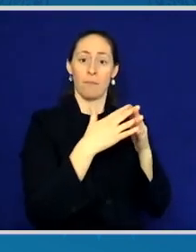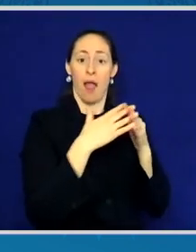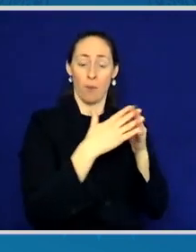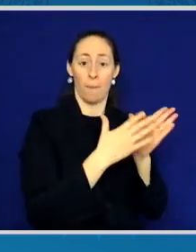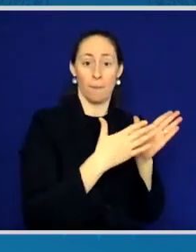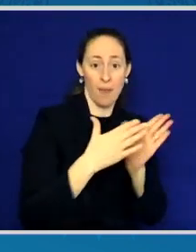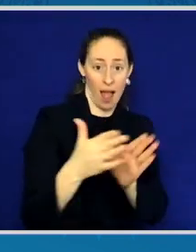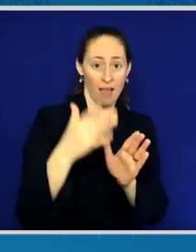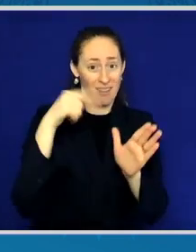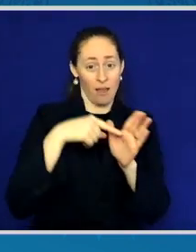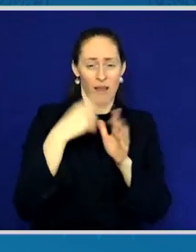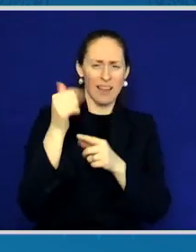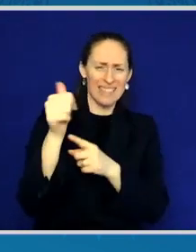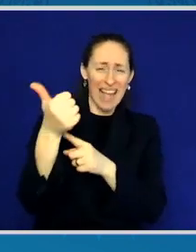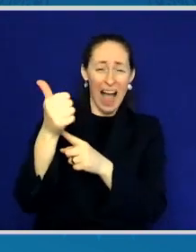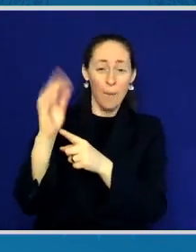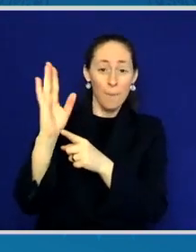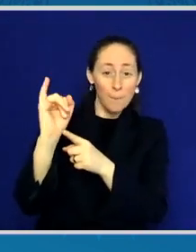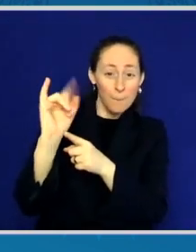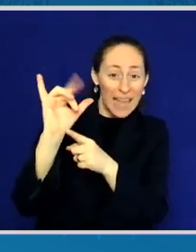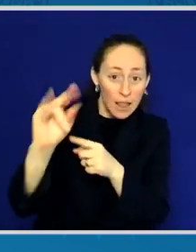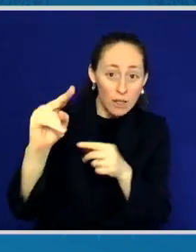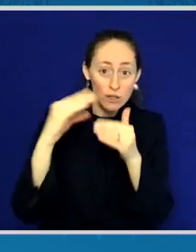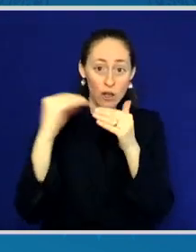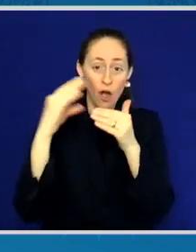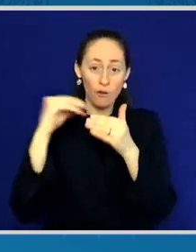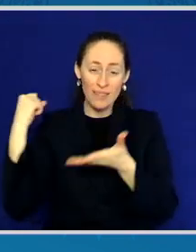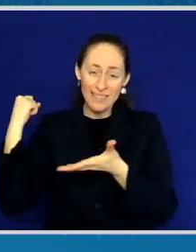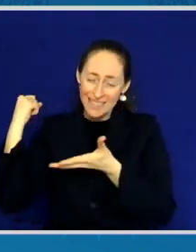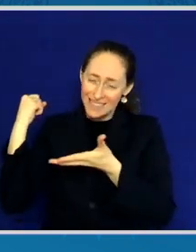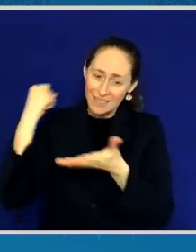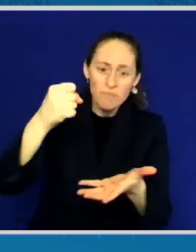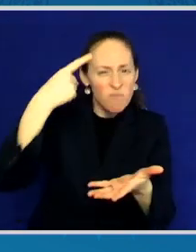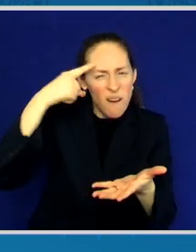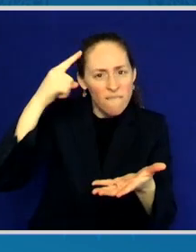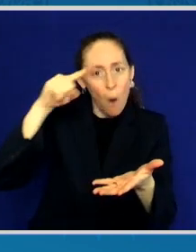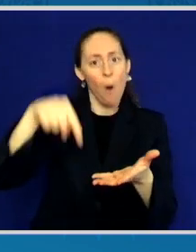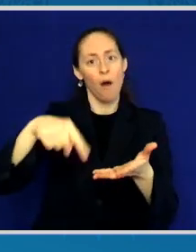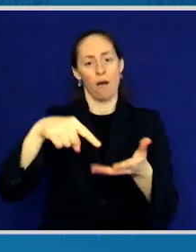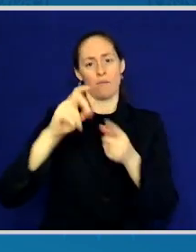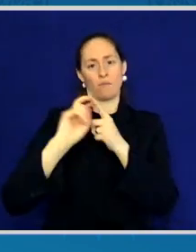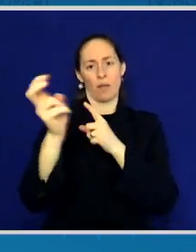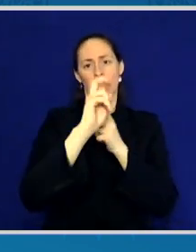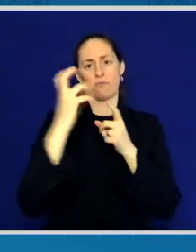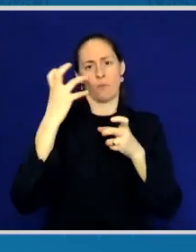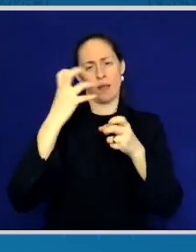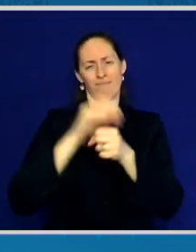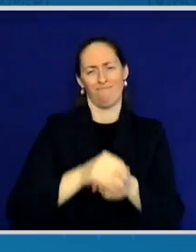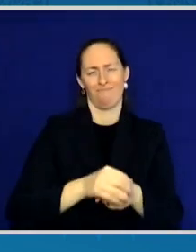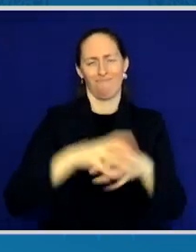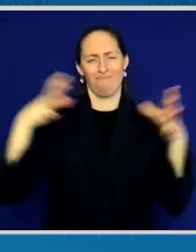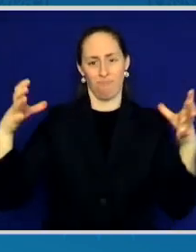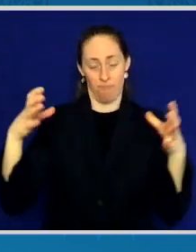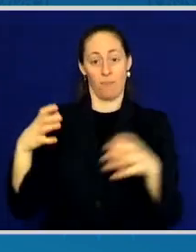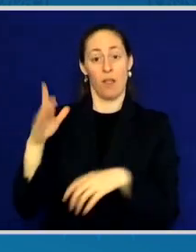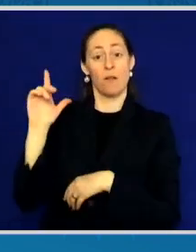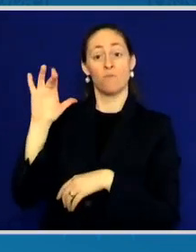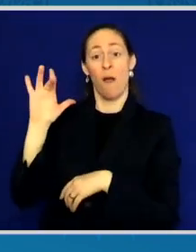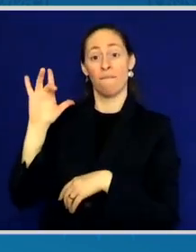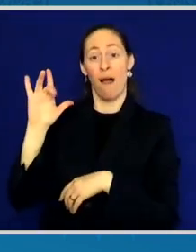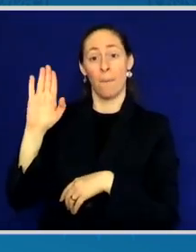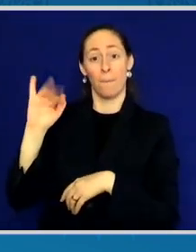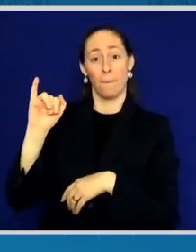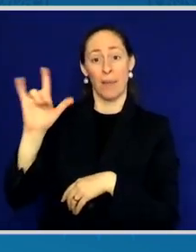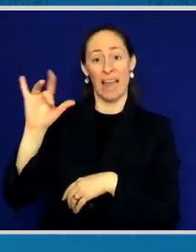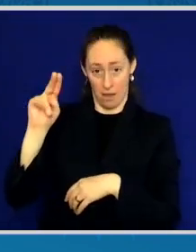for transit agencies, $85 billion to modernize and expand transit, and $25 billion to electrify transit